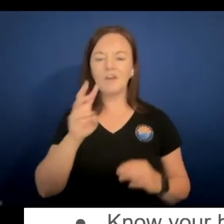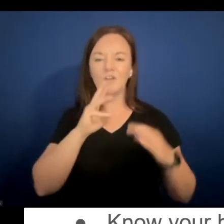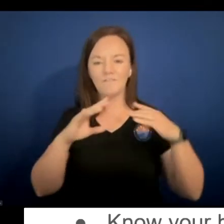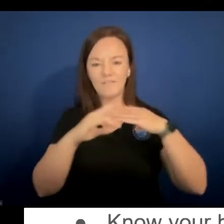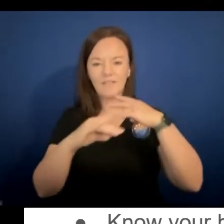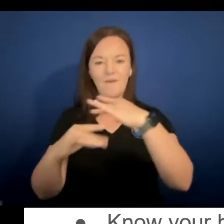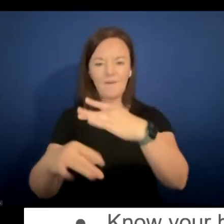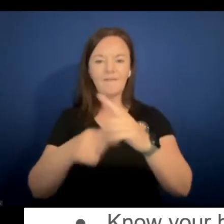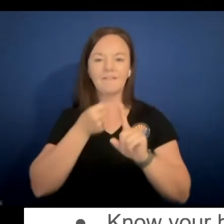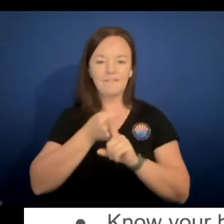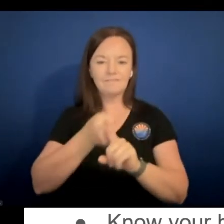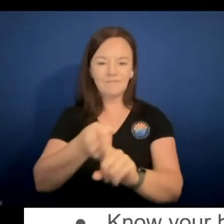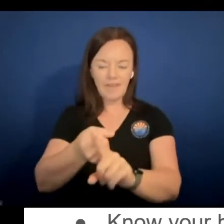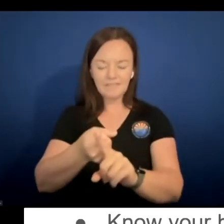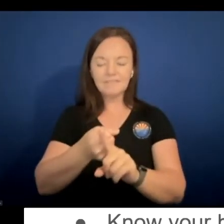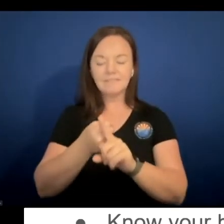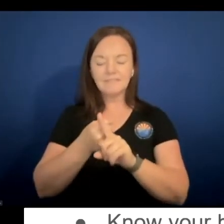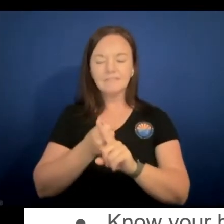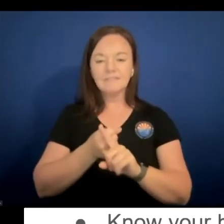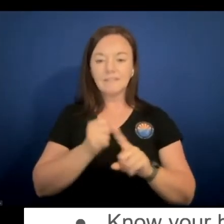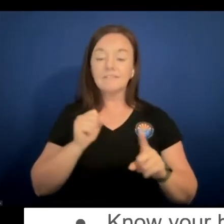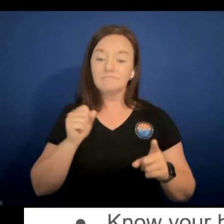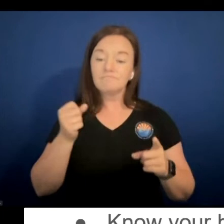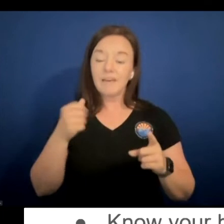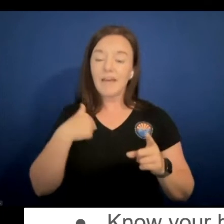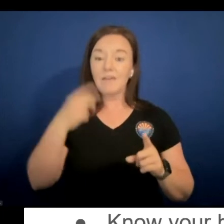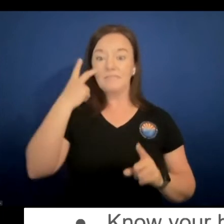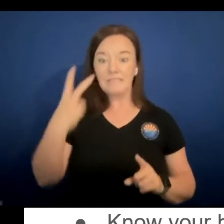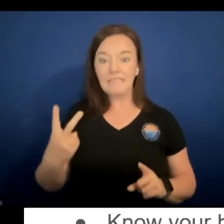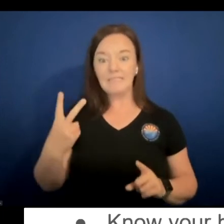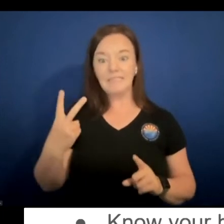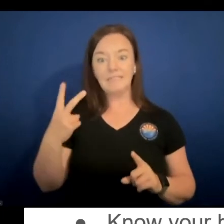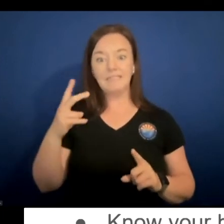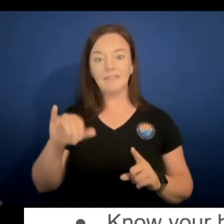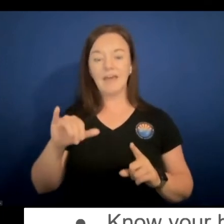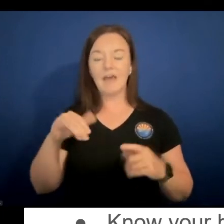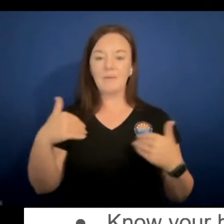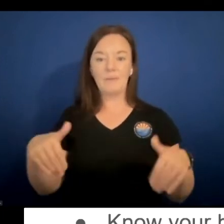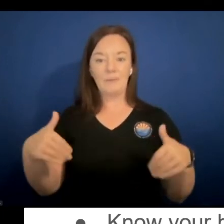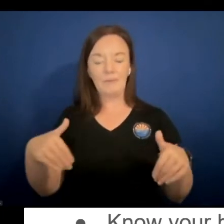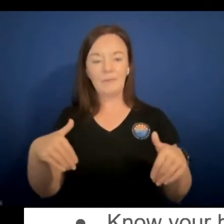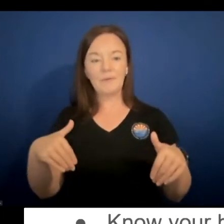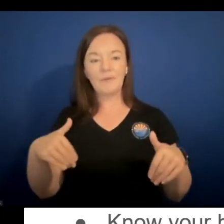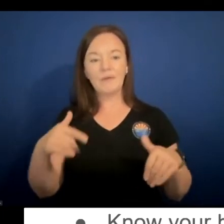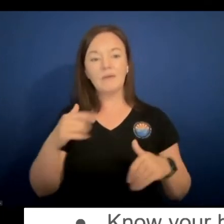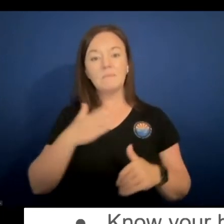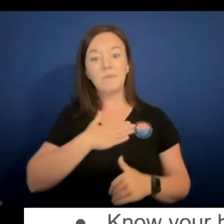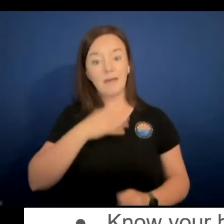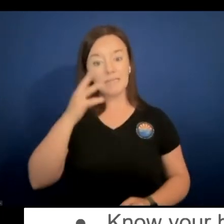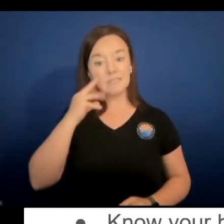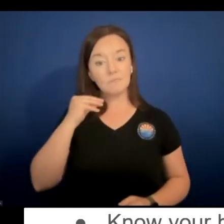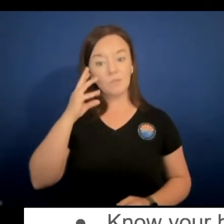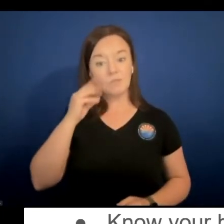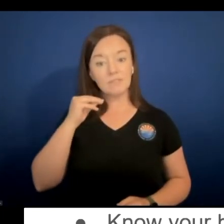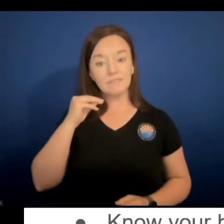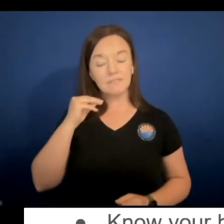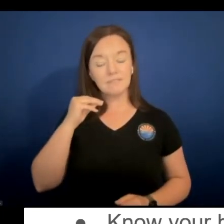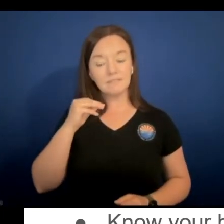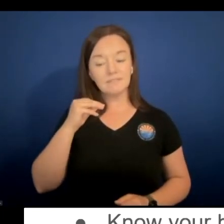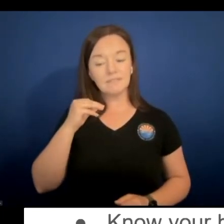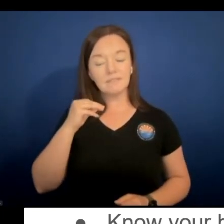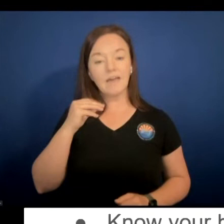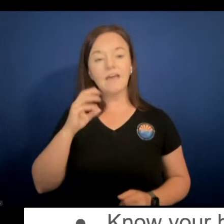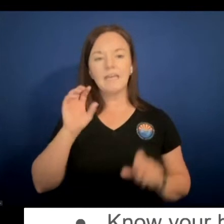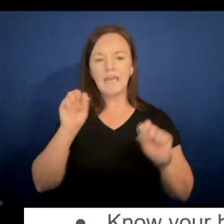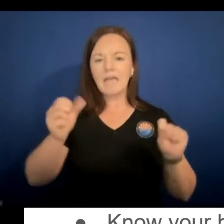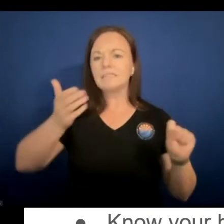canyon at very high points, I want to share with you that what I've experienced is there's a